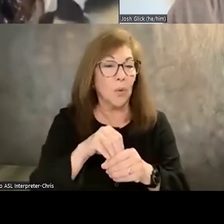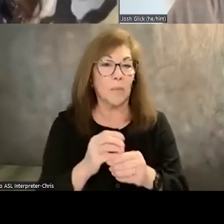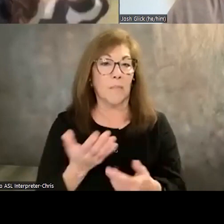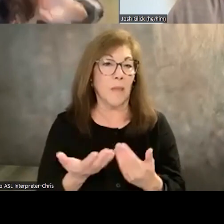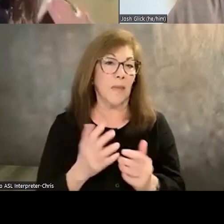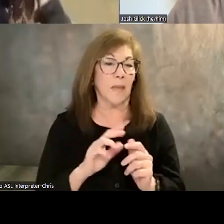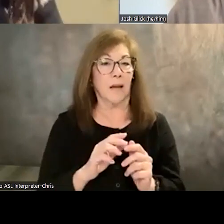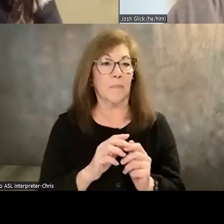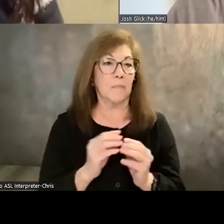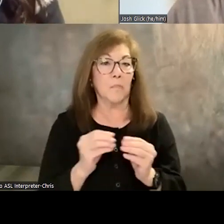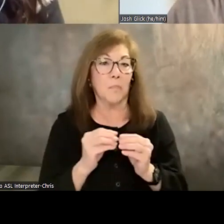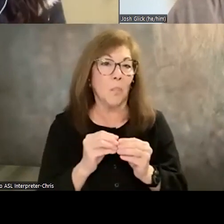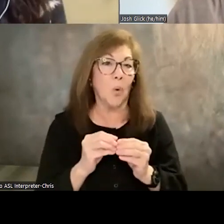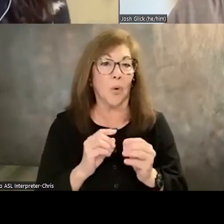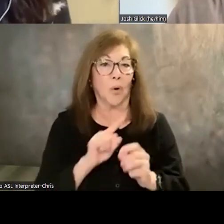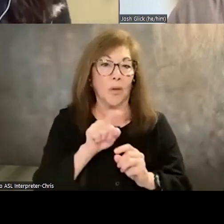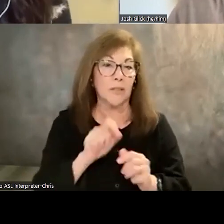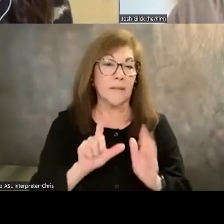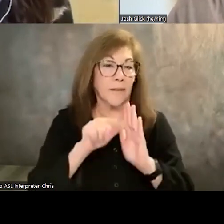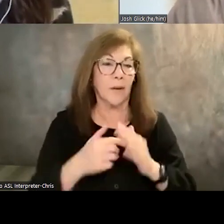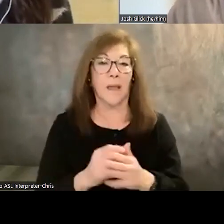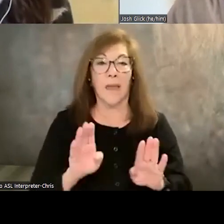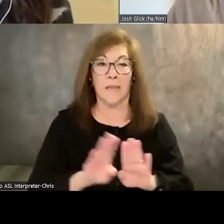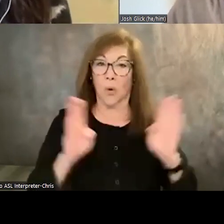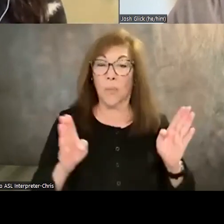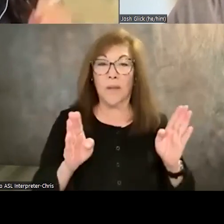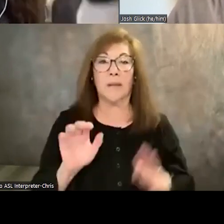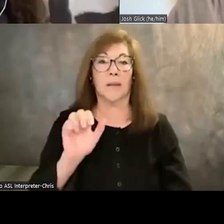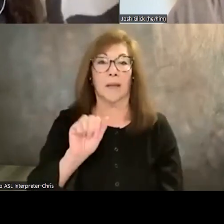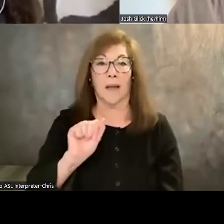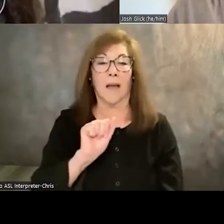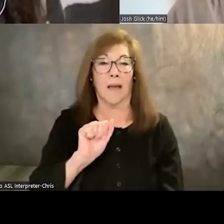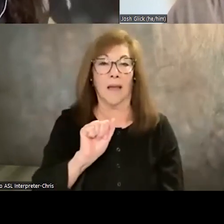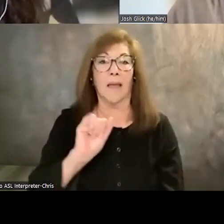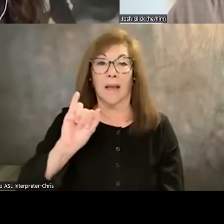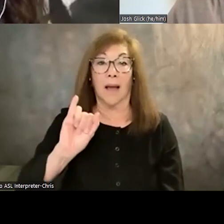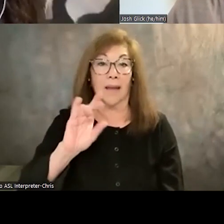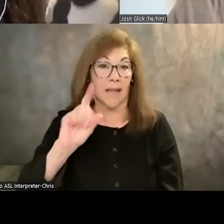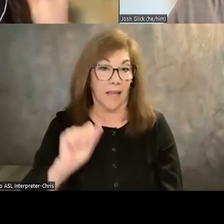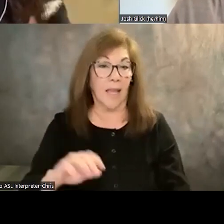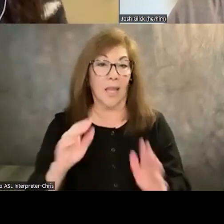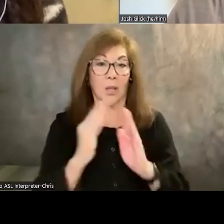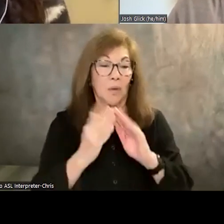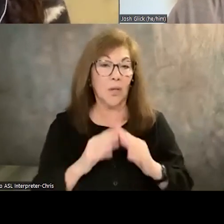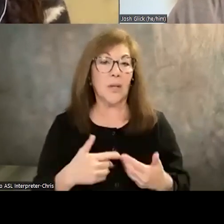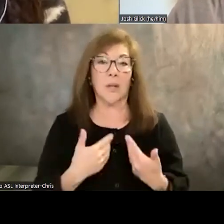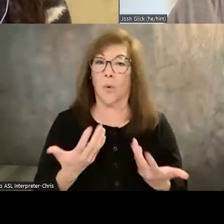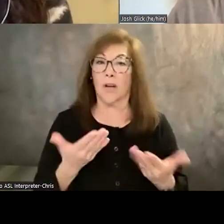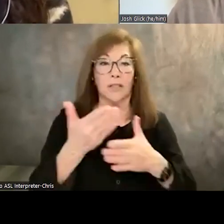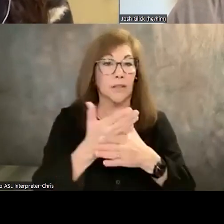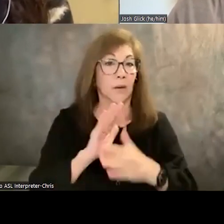follow-up question or two, and we'll then open things up to the IDA community, and people tuning in are encouraged to share their